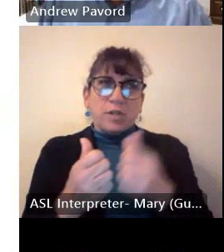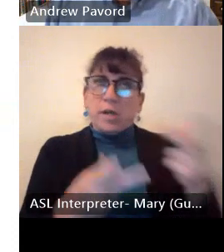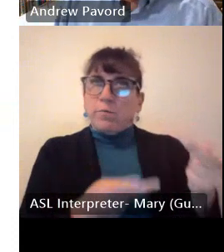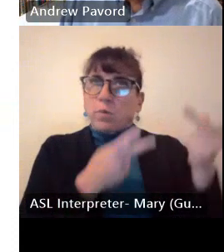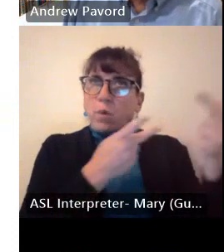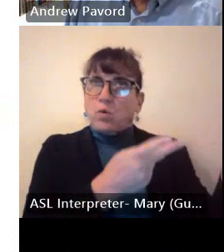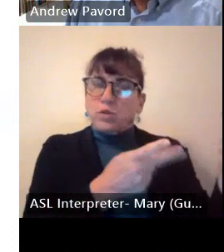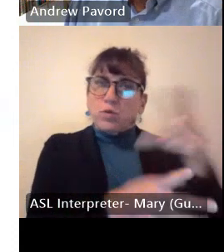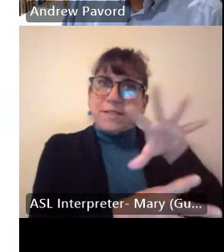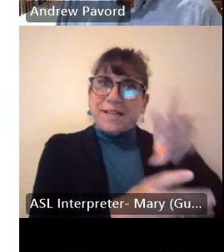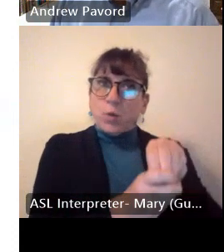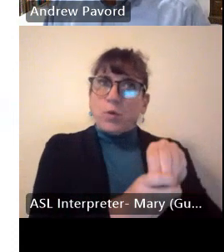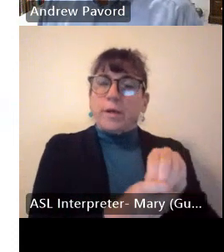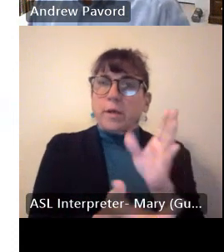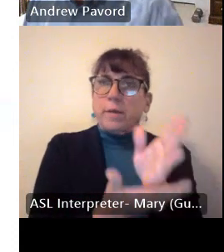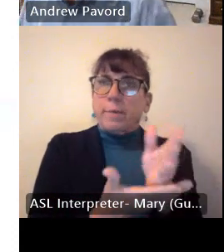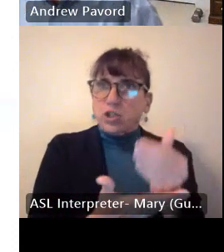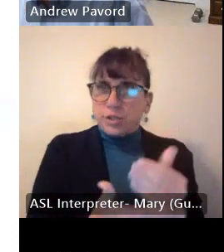in the budget.